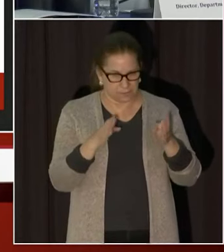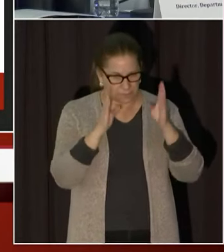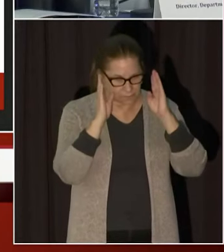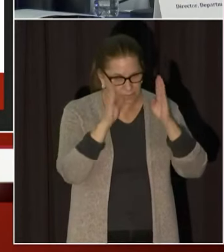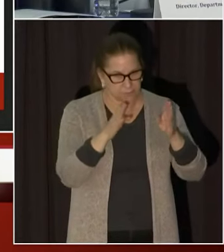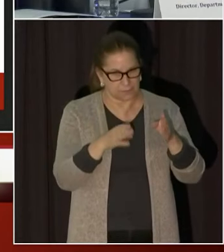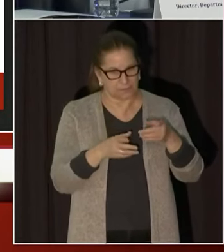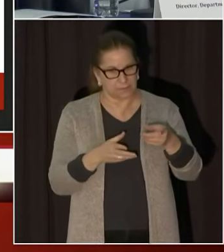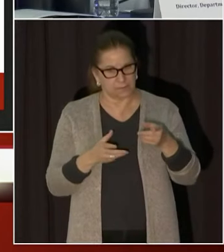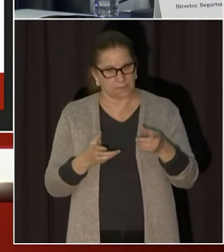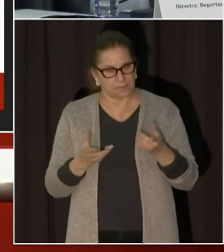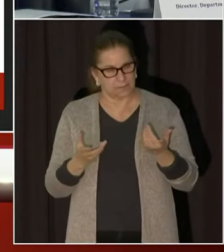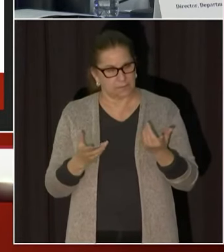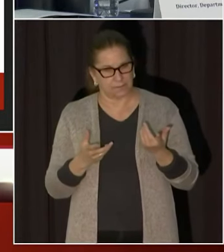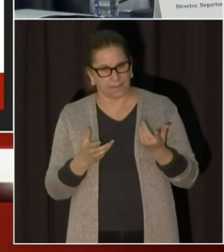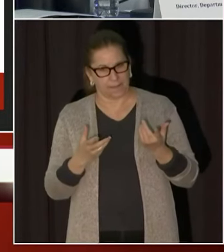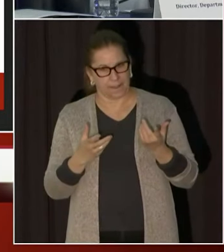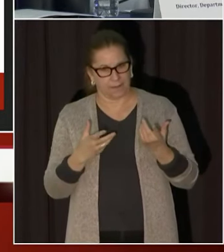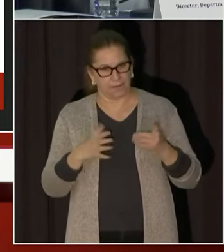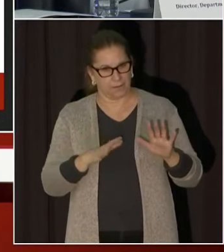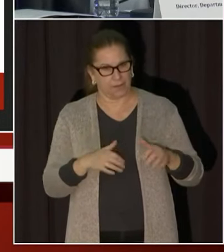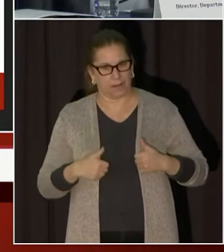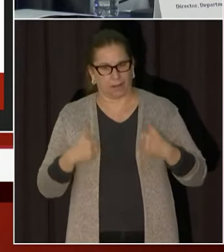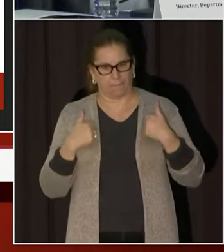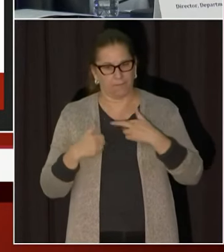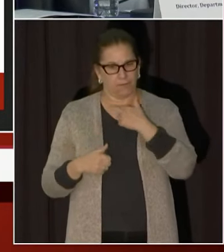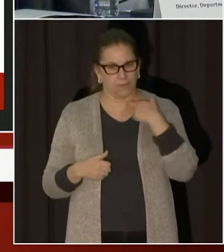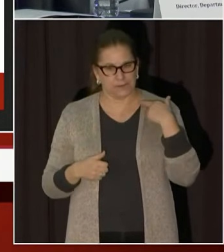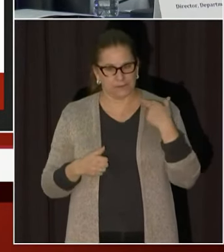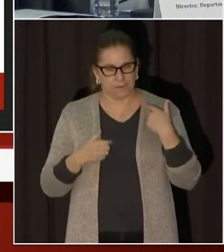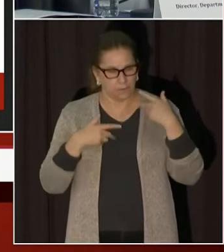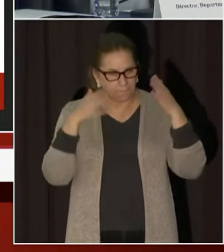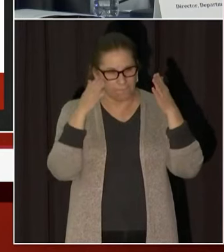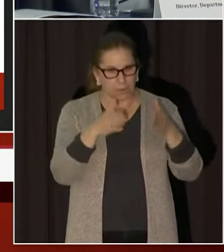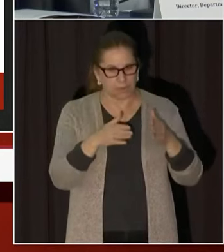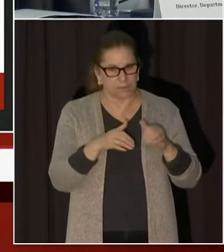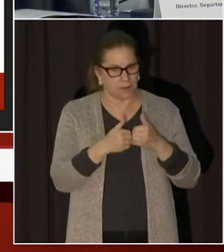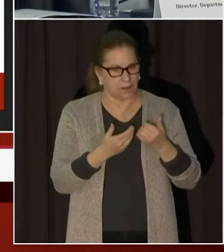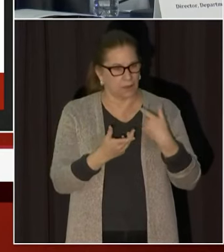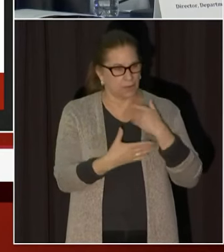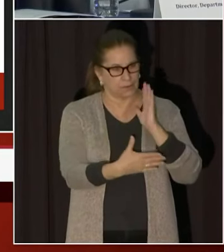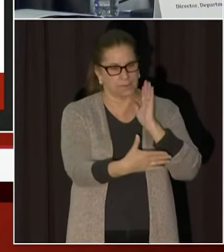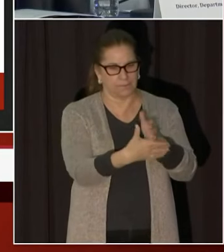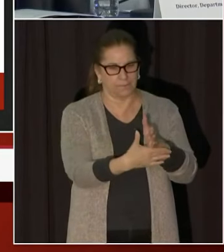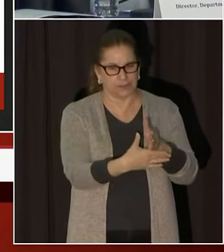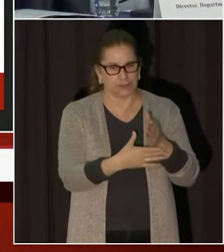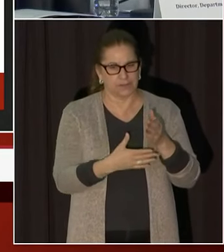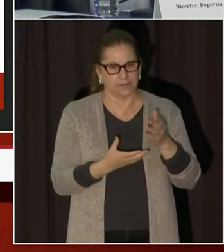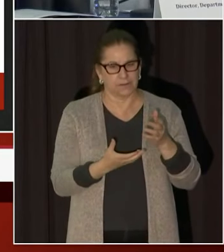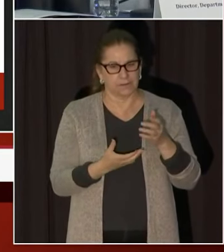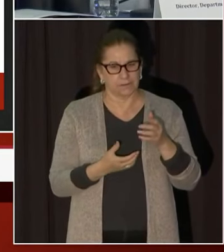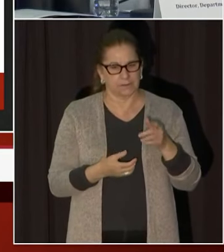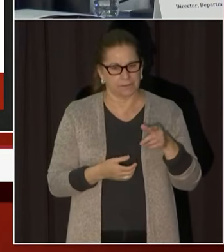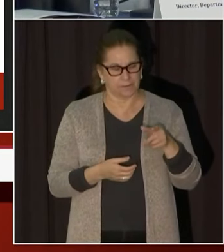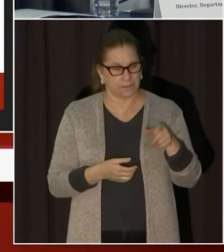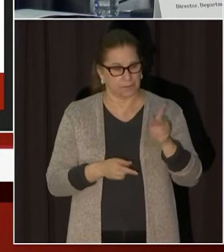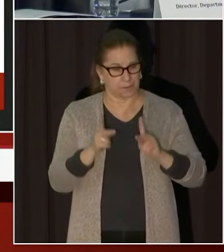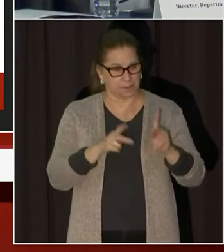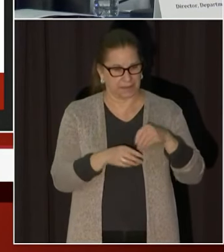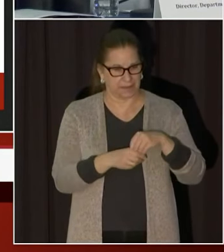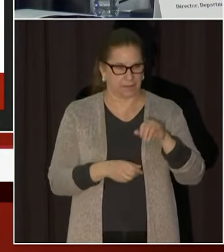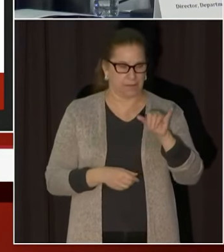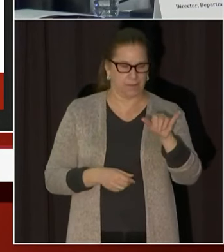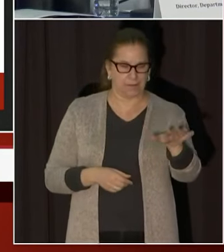be presenting some opportunities for us to focus interventions in those particular wards in terms